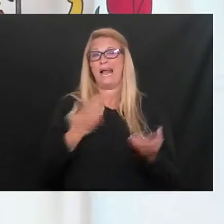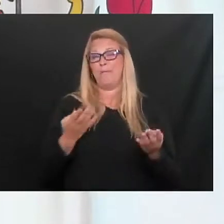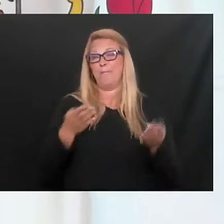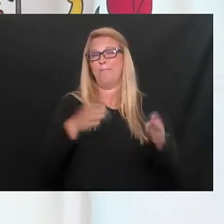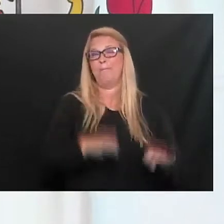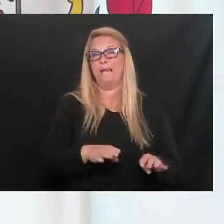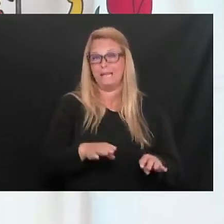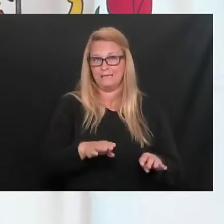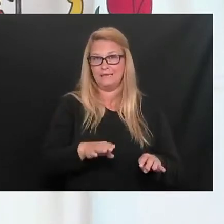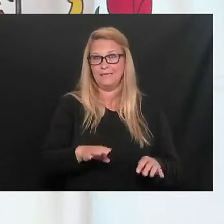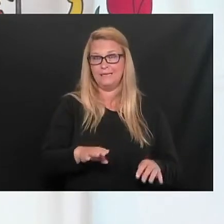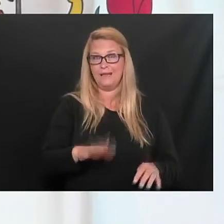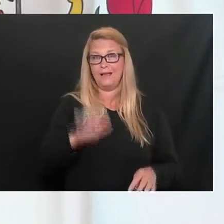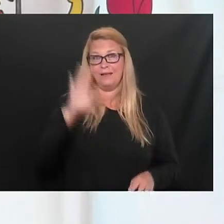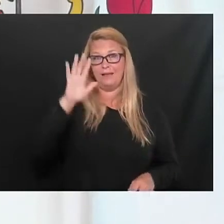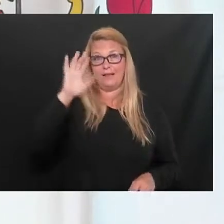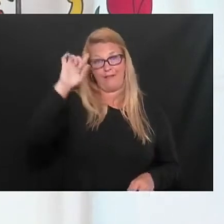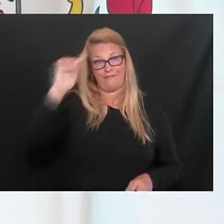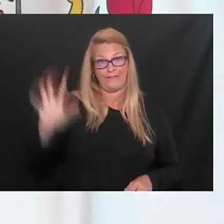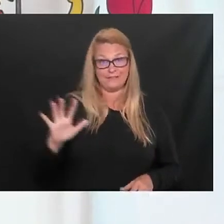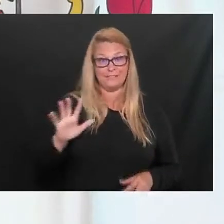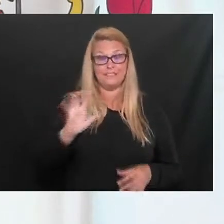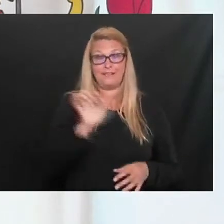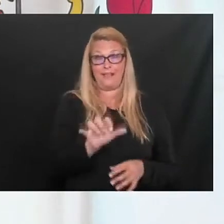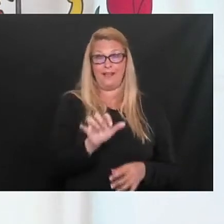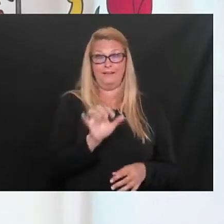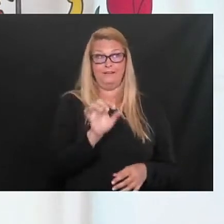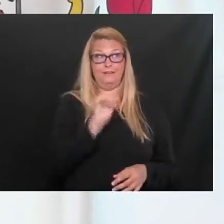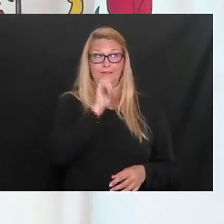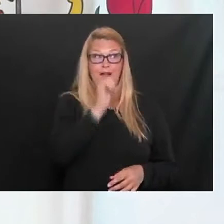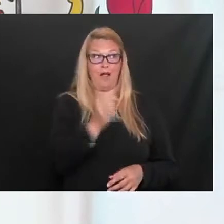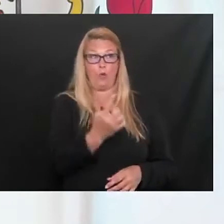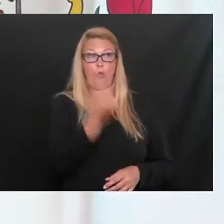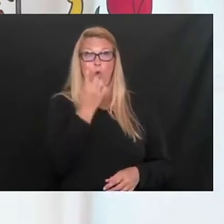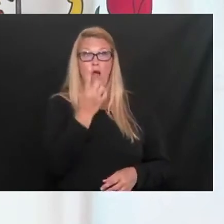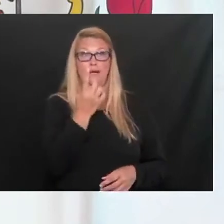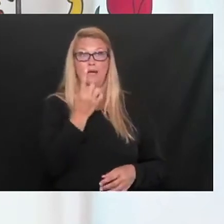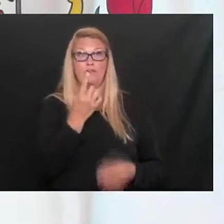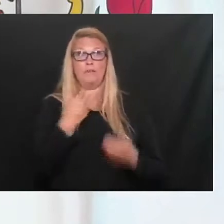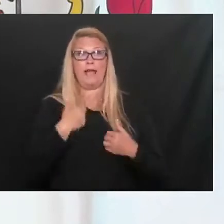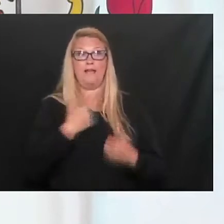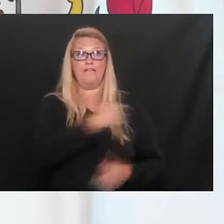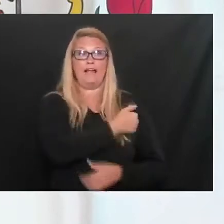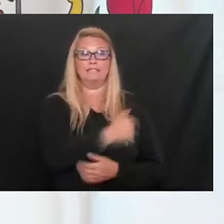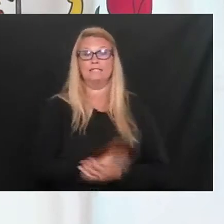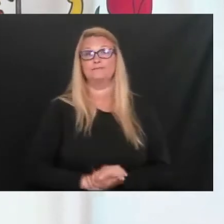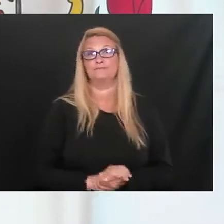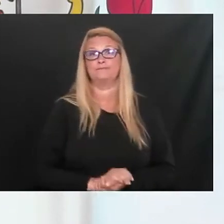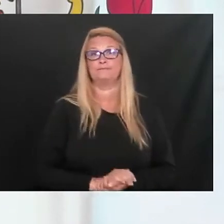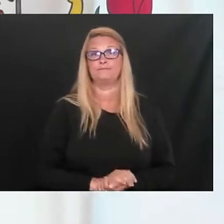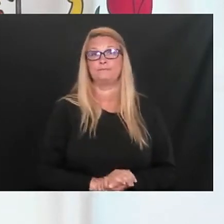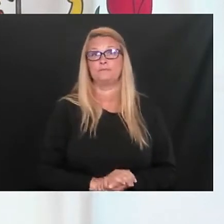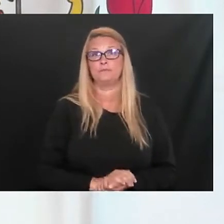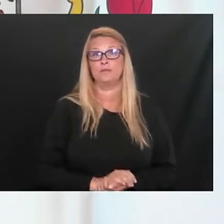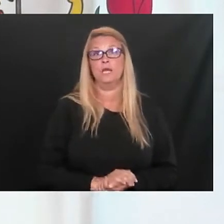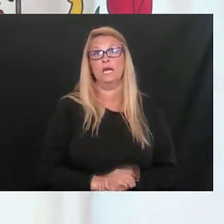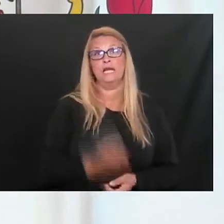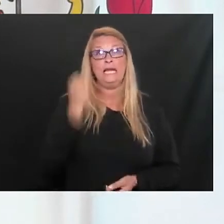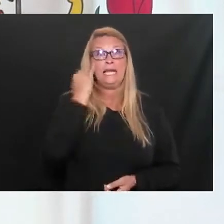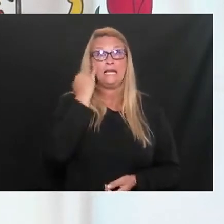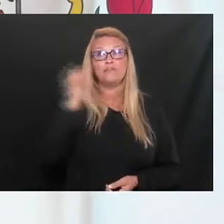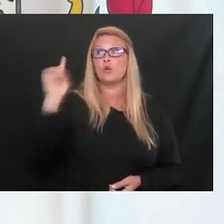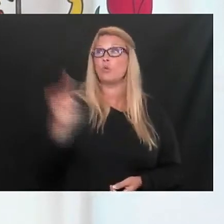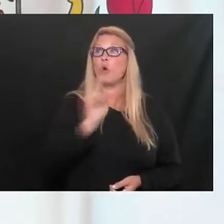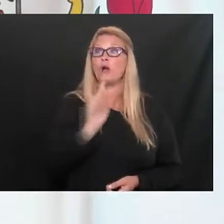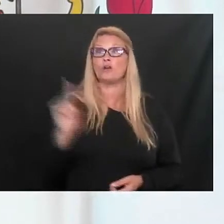a nickel that absolutely not one of them has been vaccinated. If you're walking around not